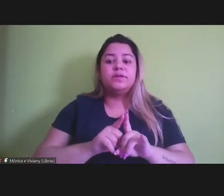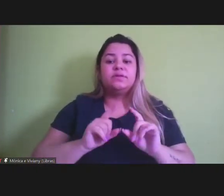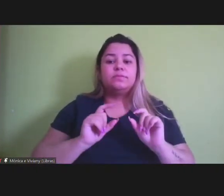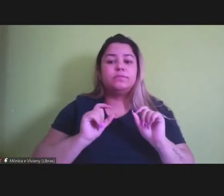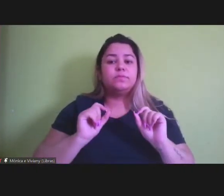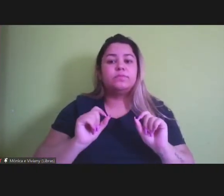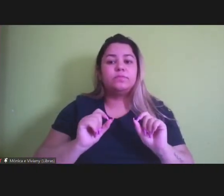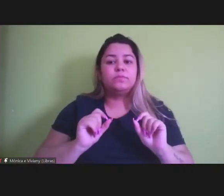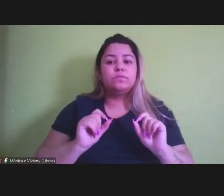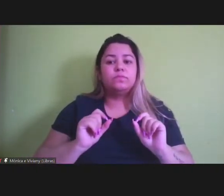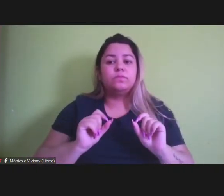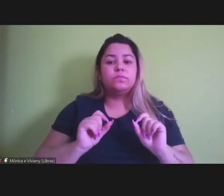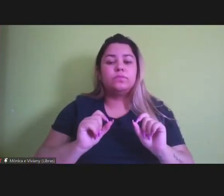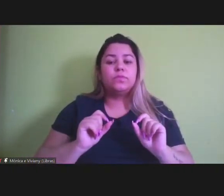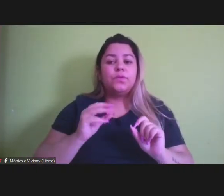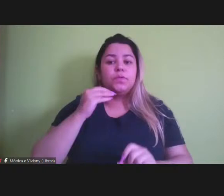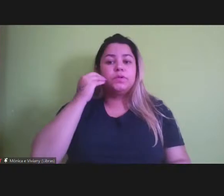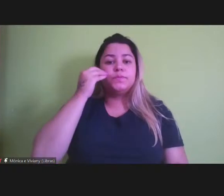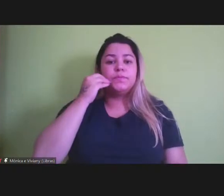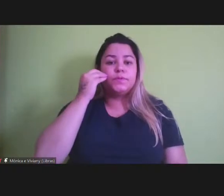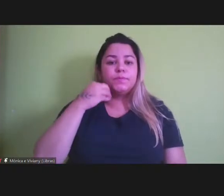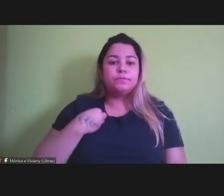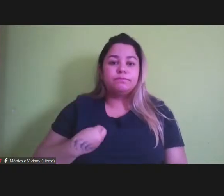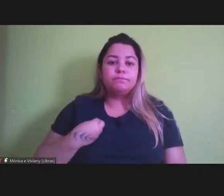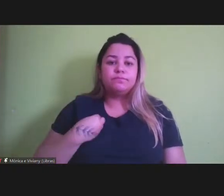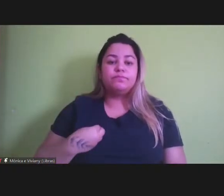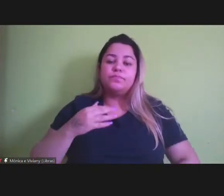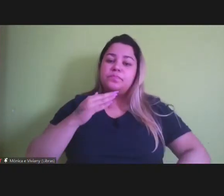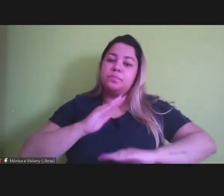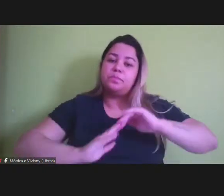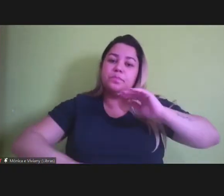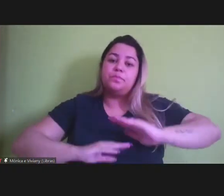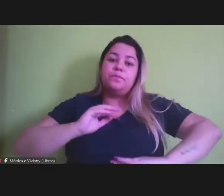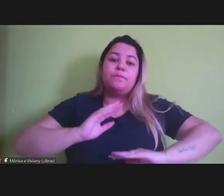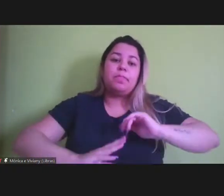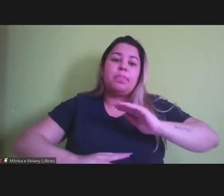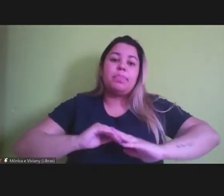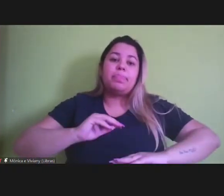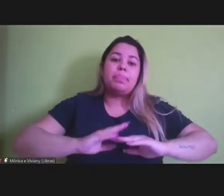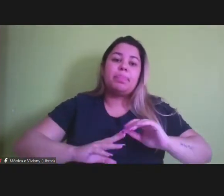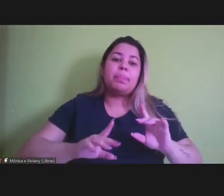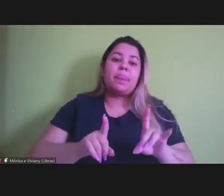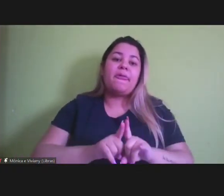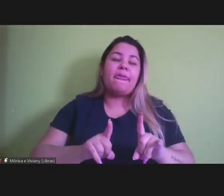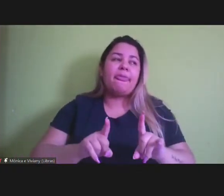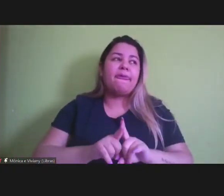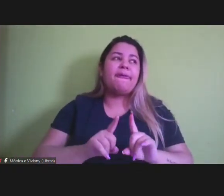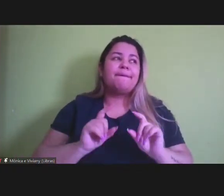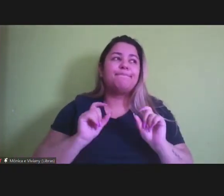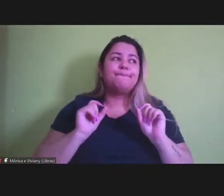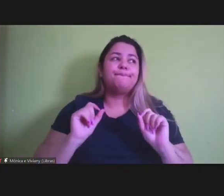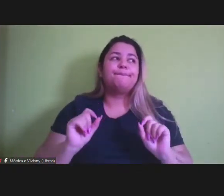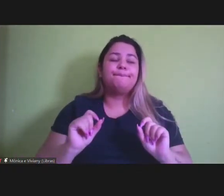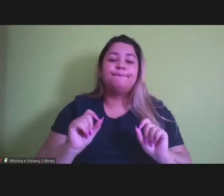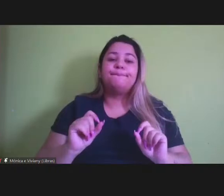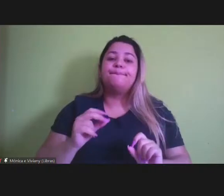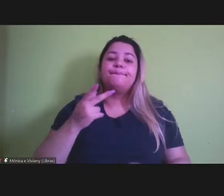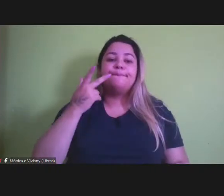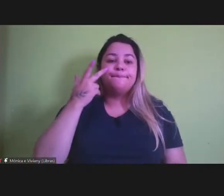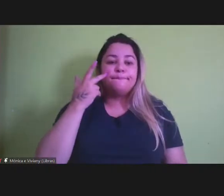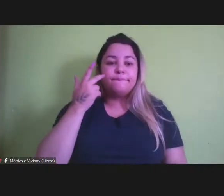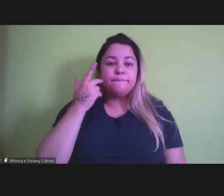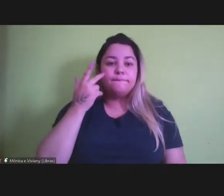primary healthcare attention from an experience of life from the professionals within this system